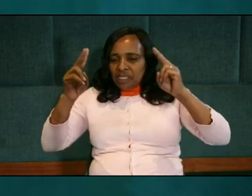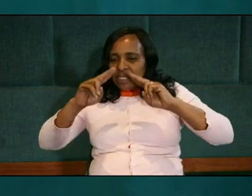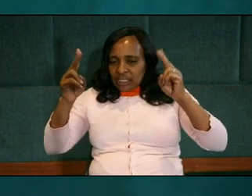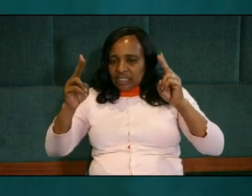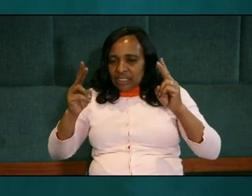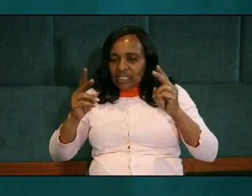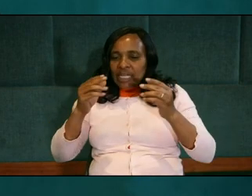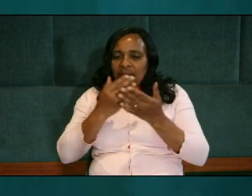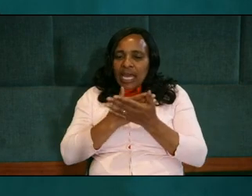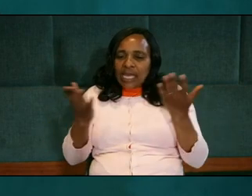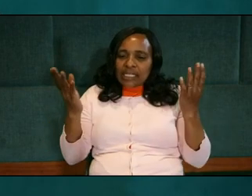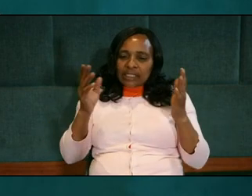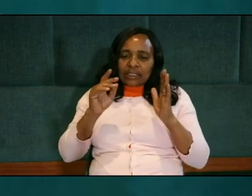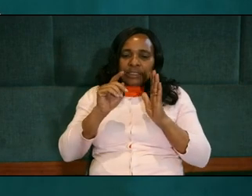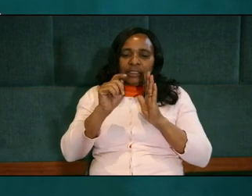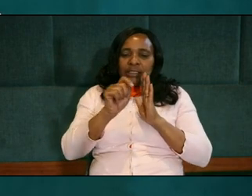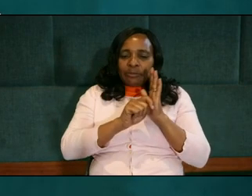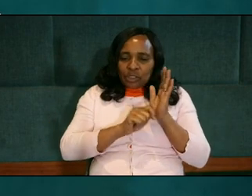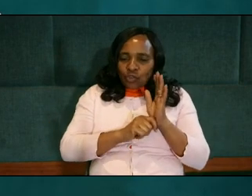we are faced with.